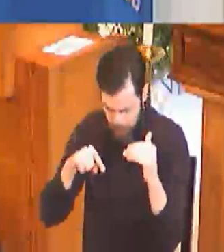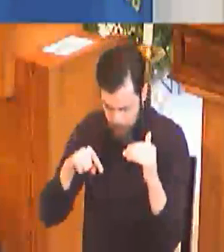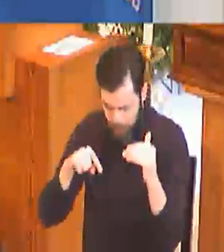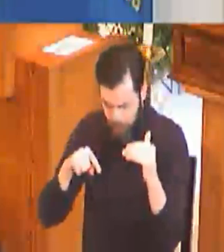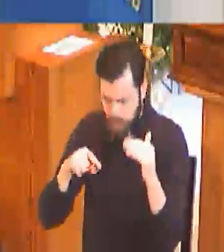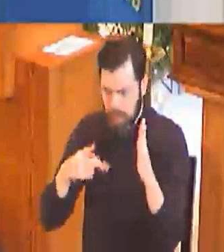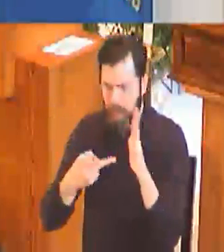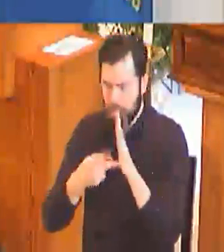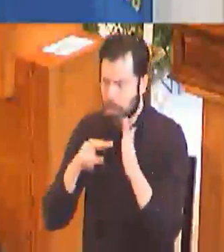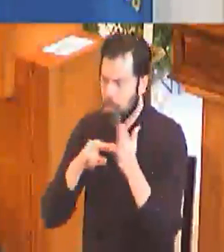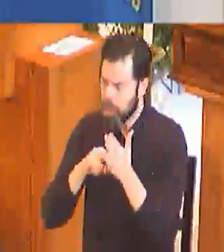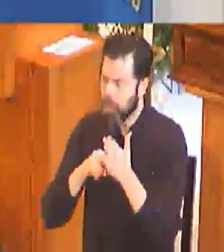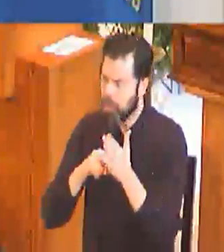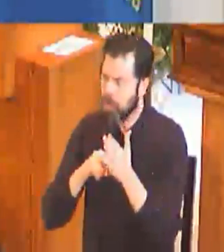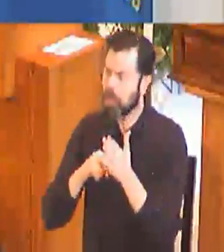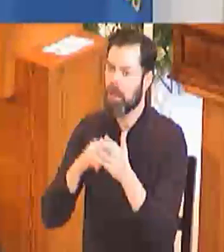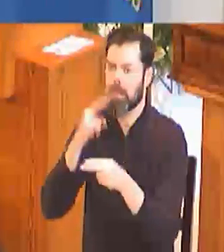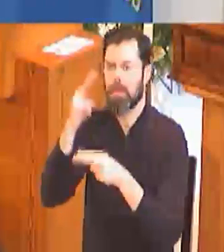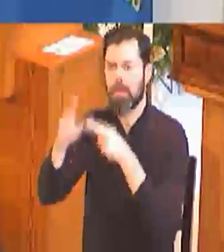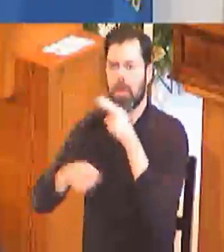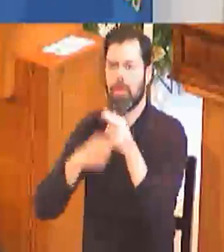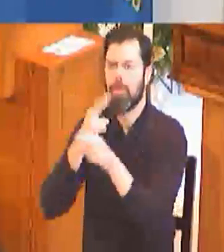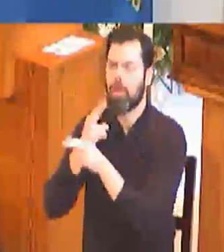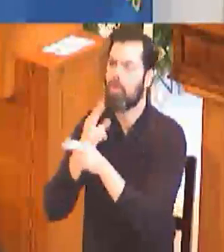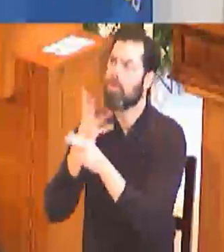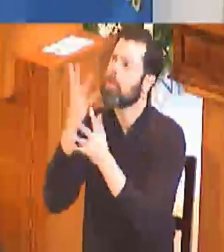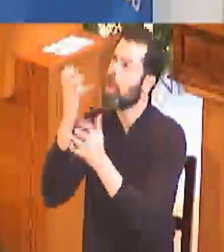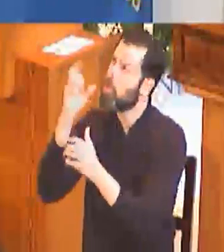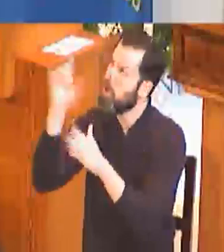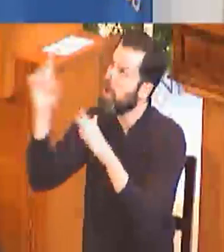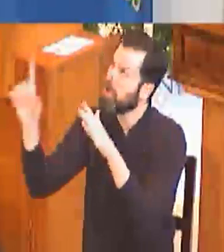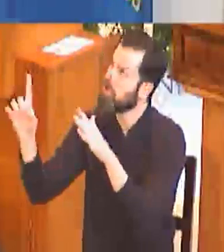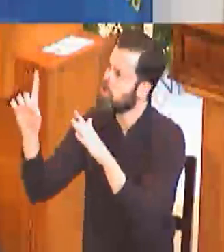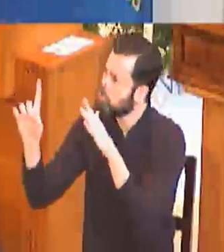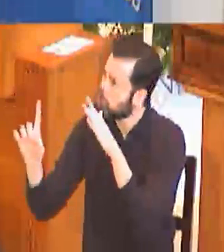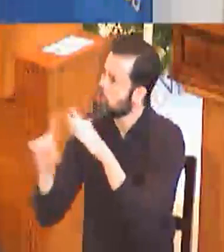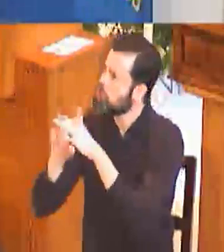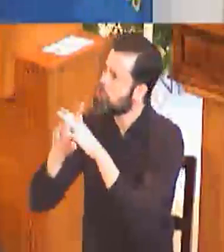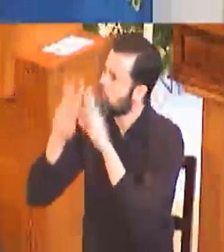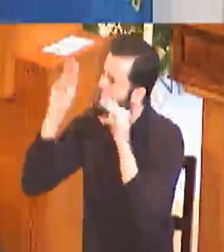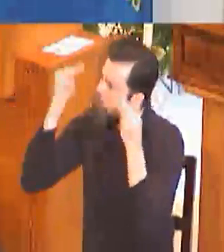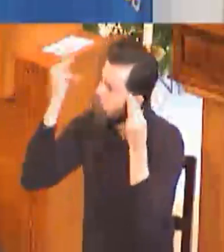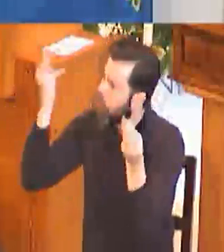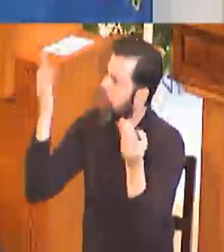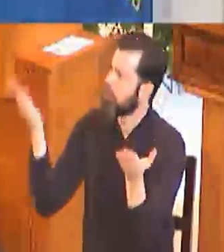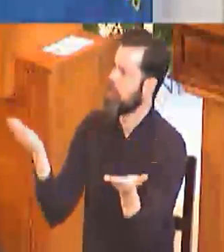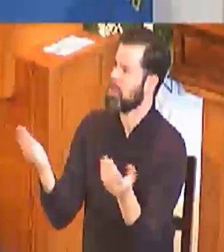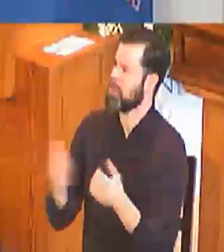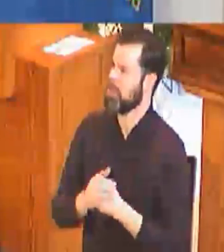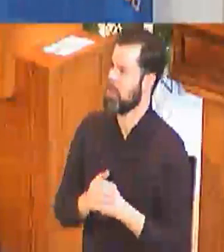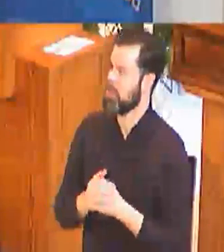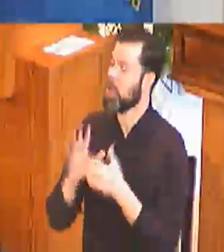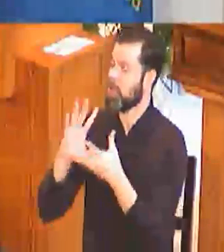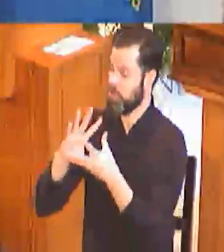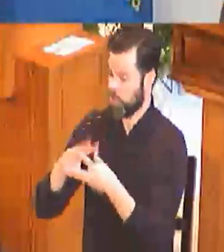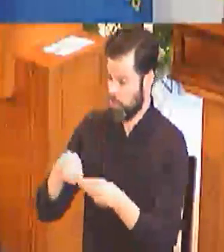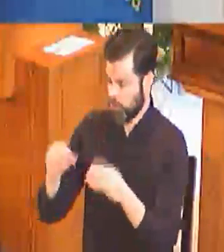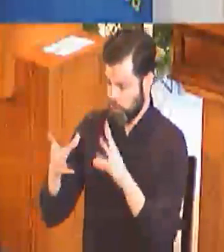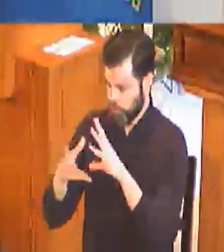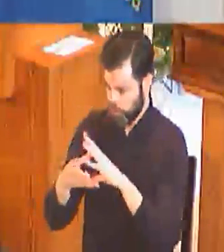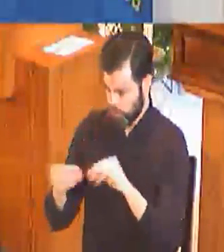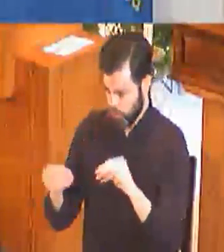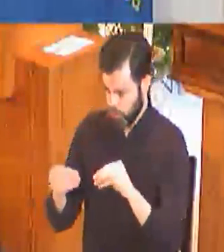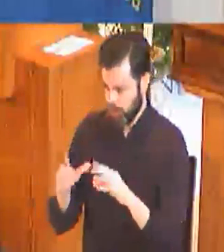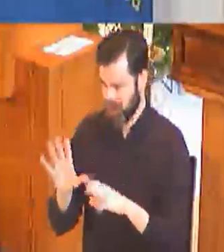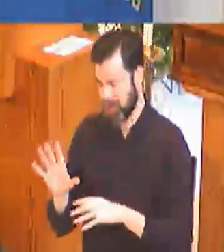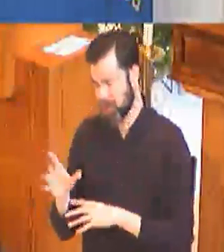to manifest in our lives. So let me tell you a story. And this story is from an episode